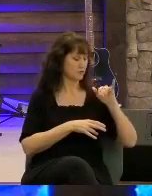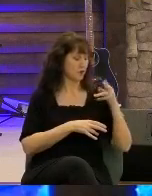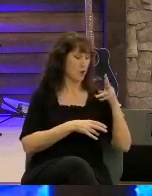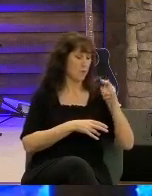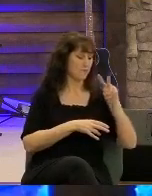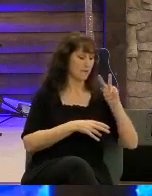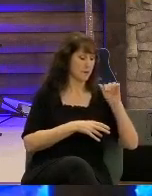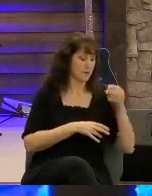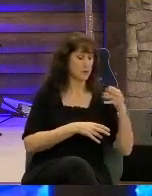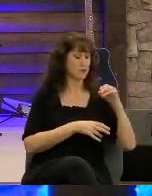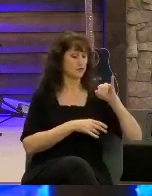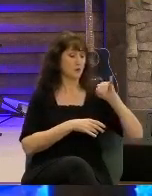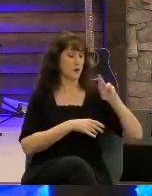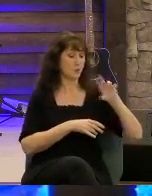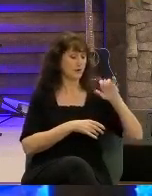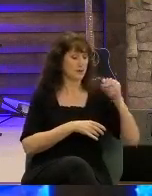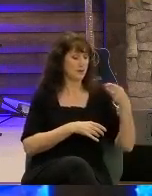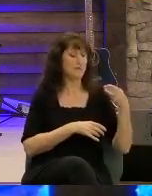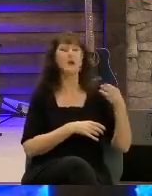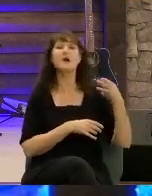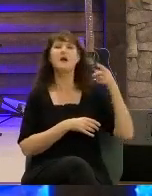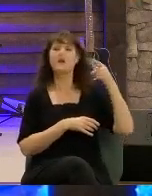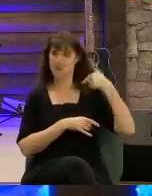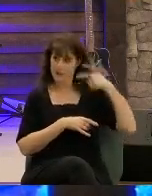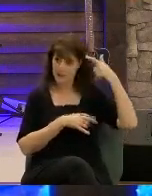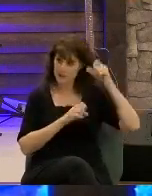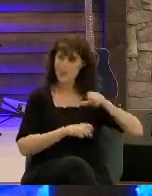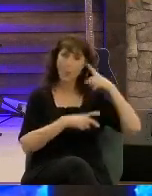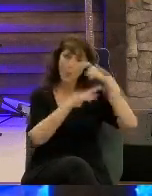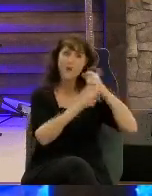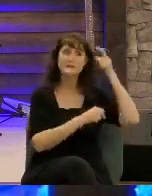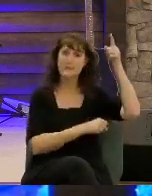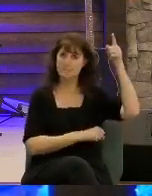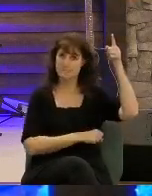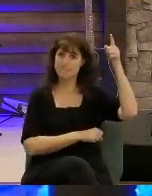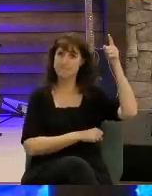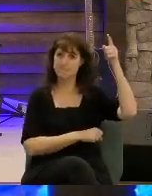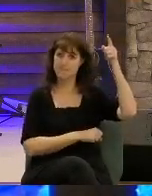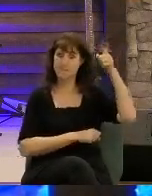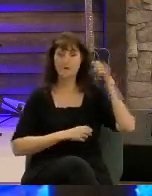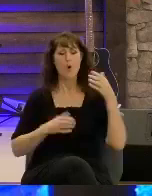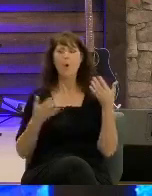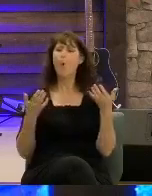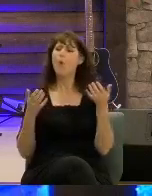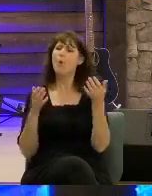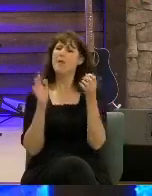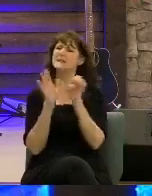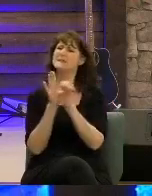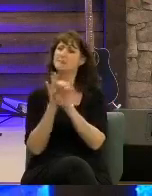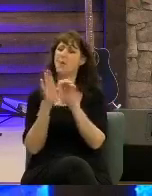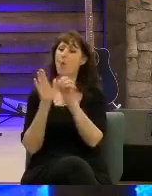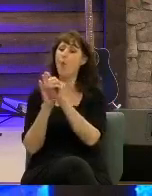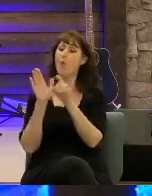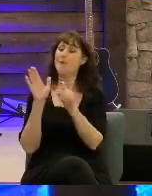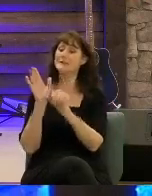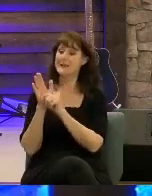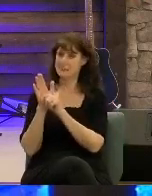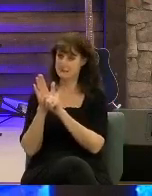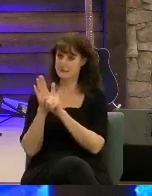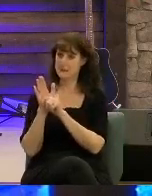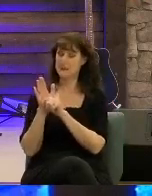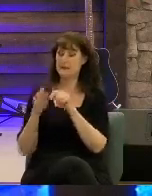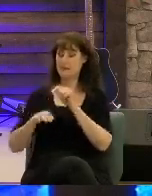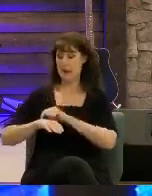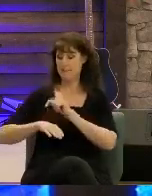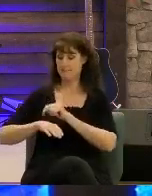Yes. I can trust, right? So in Old Testament time, names were not given not only as an identification,